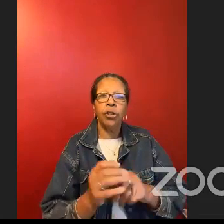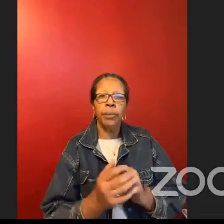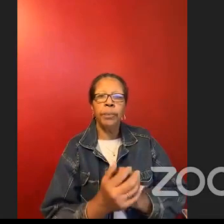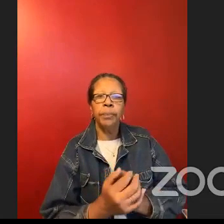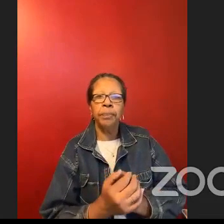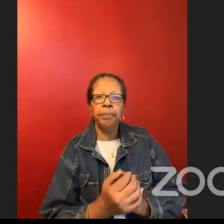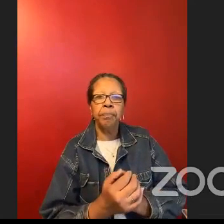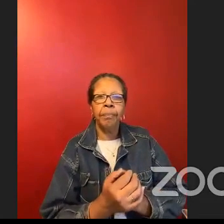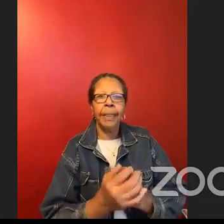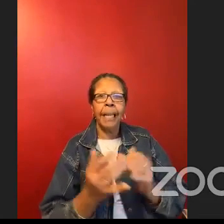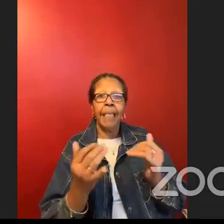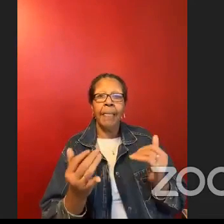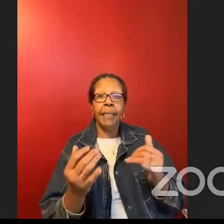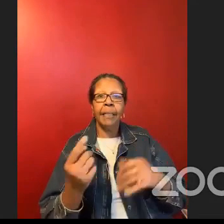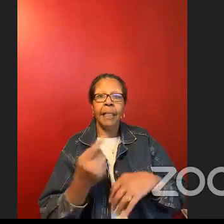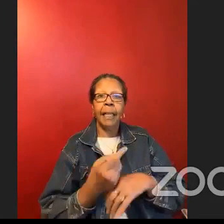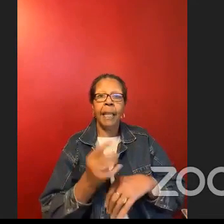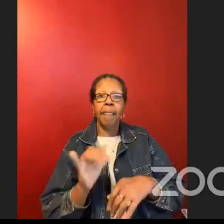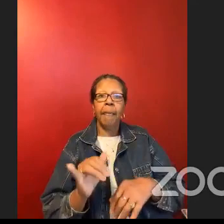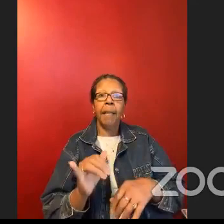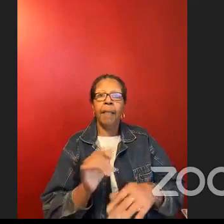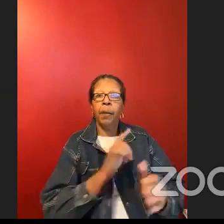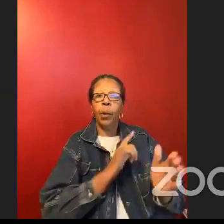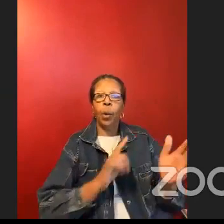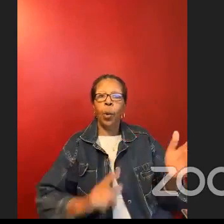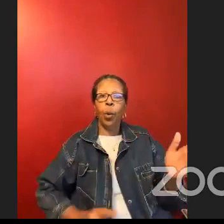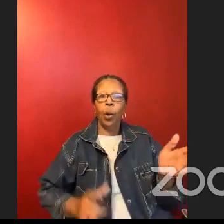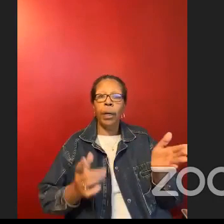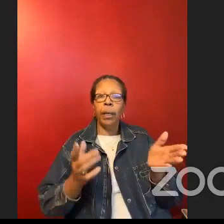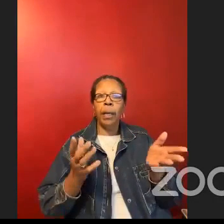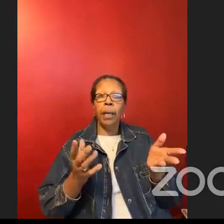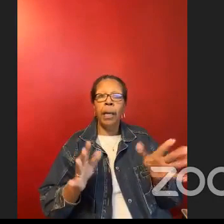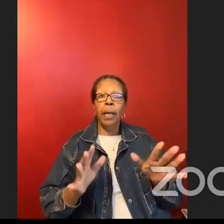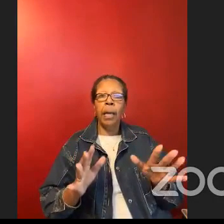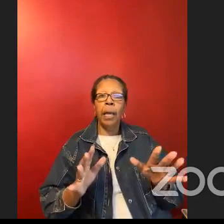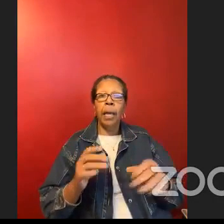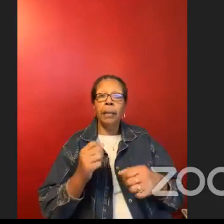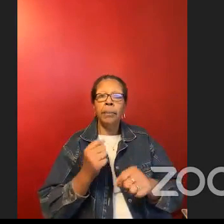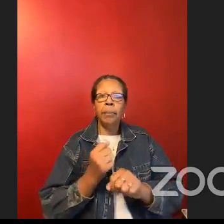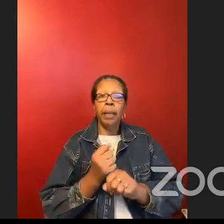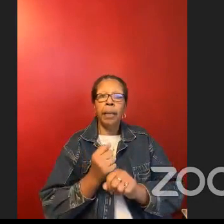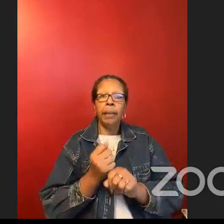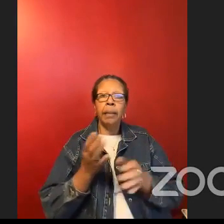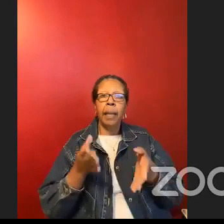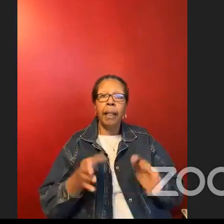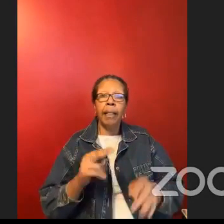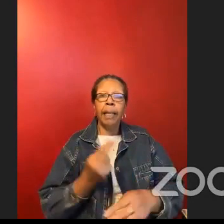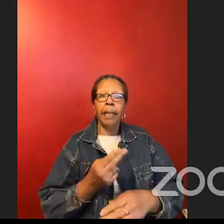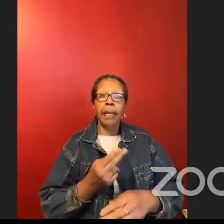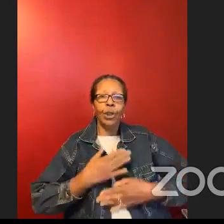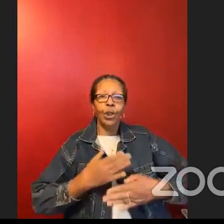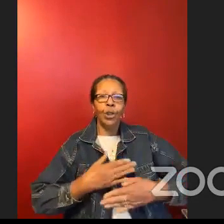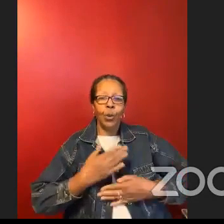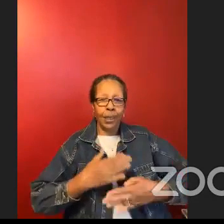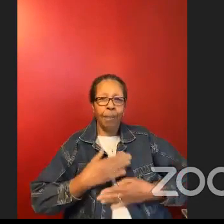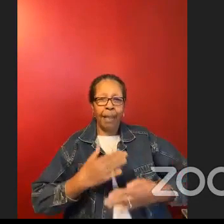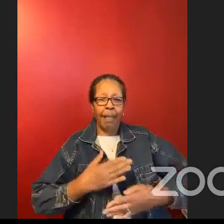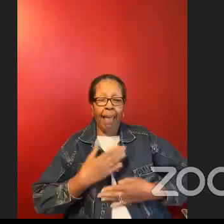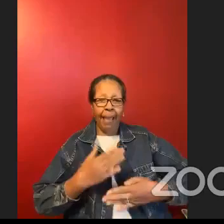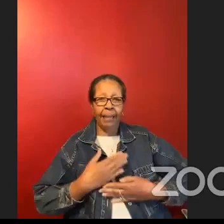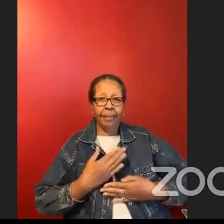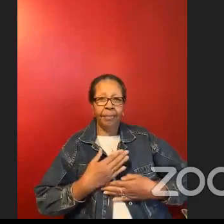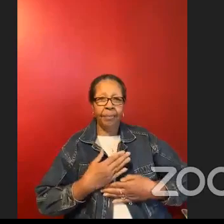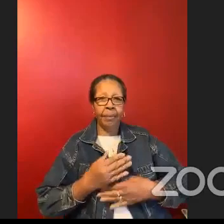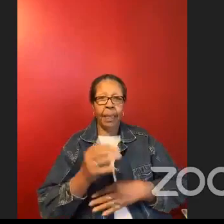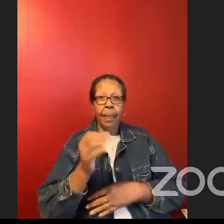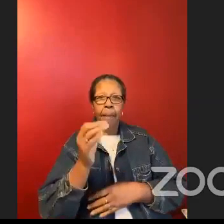This is a day the Lord has made, and let us rejoice and be glad in it. The pastor